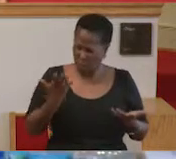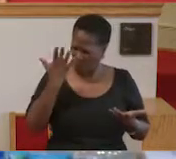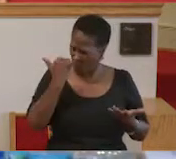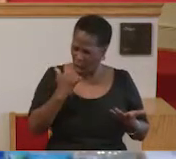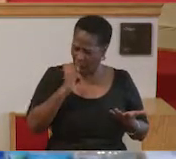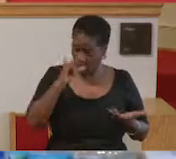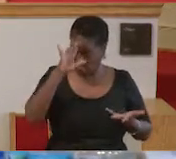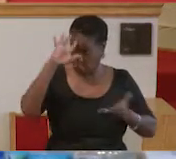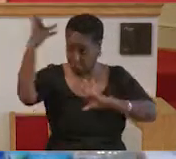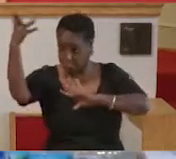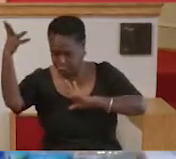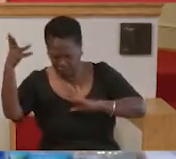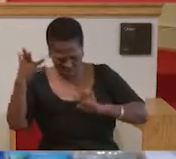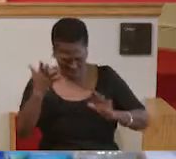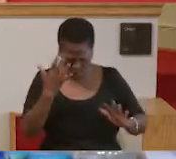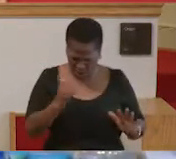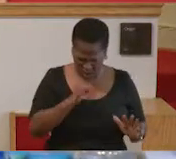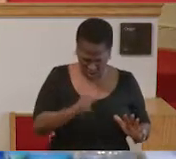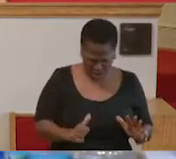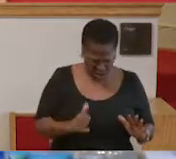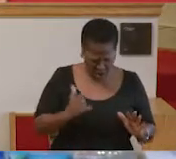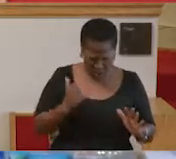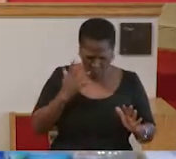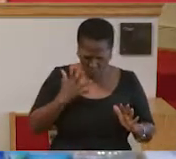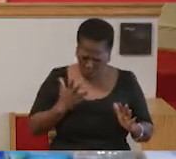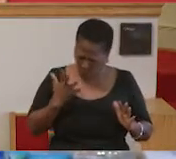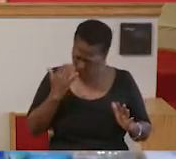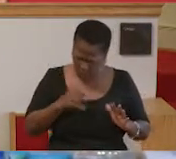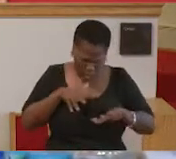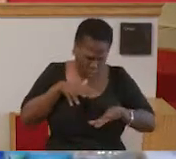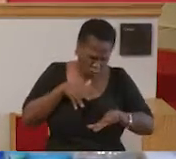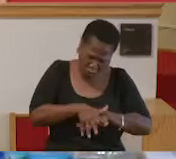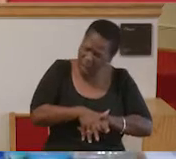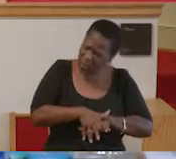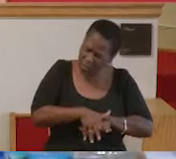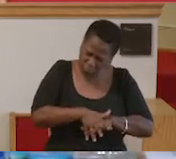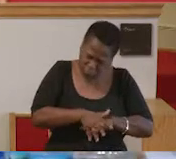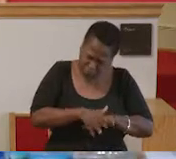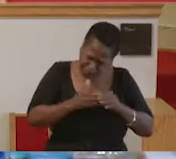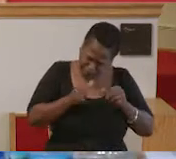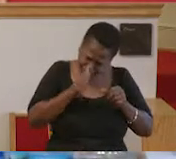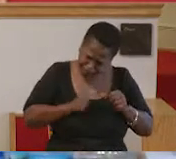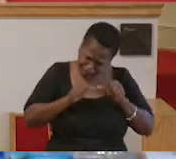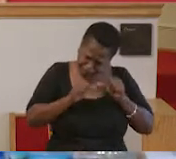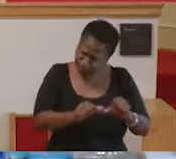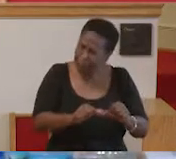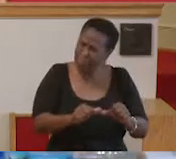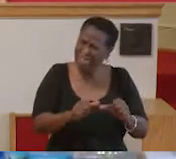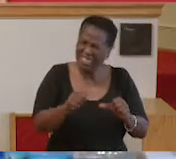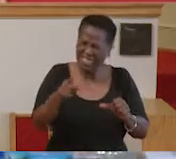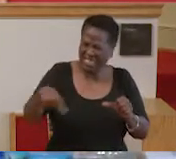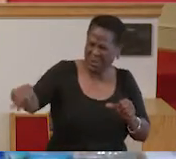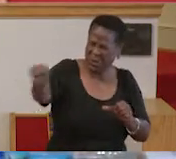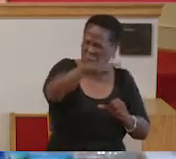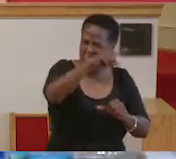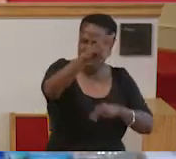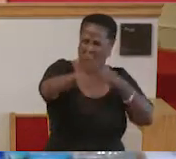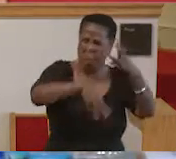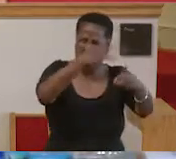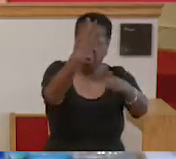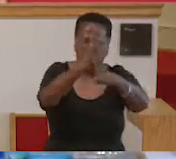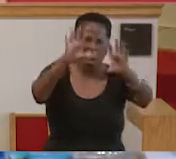the deep end? What keeps you grounded? My Lord, my Lord. in a world that is characterized